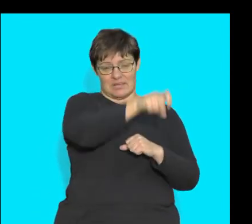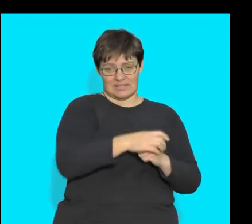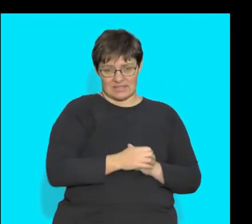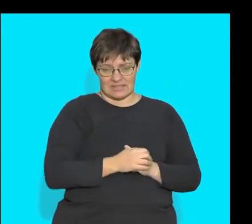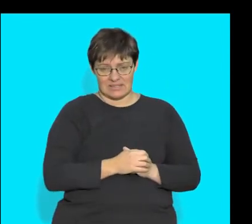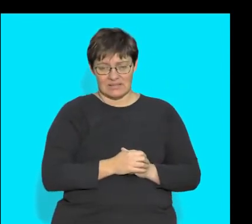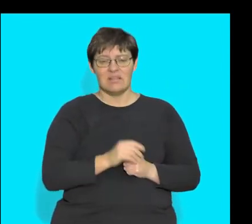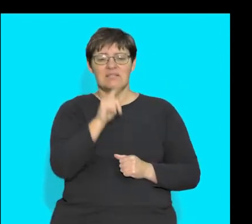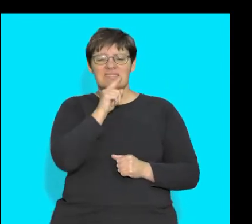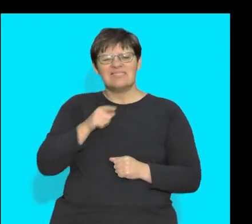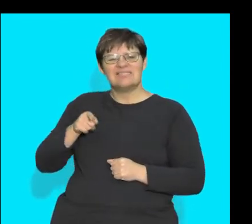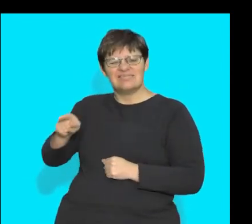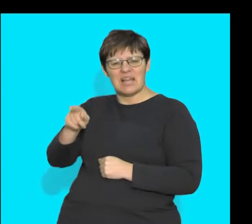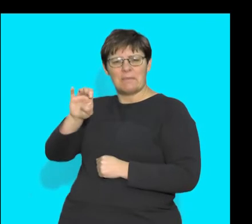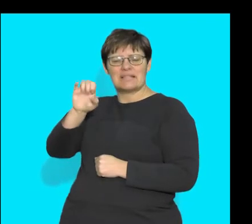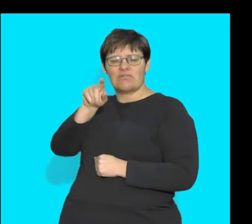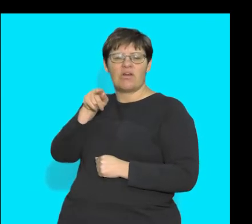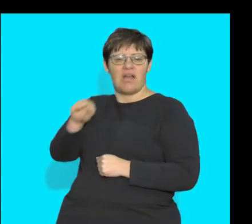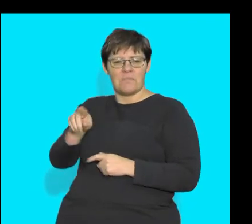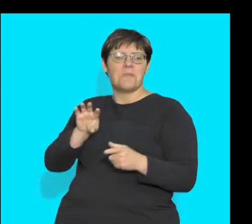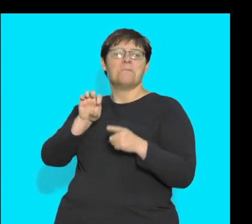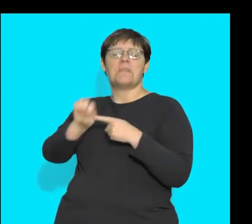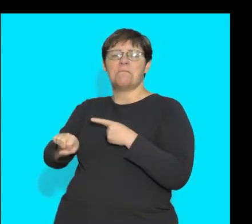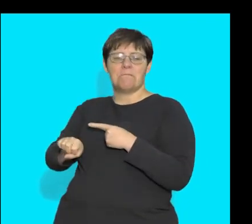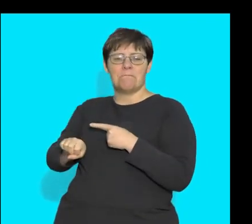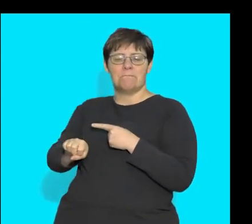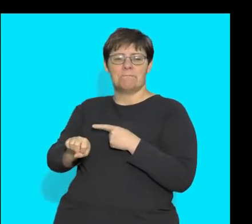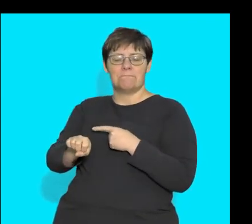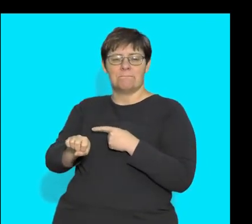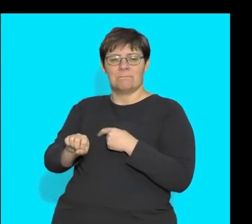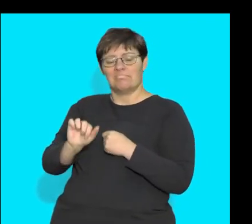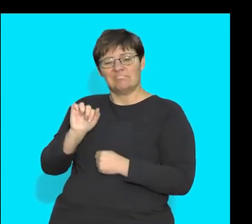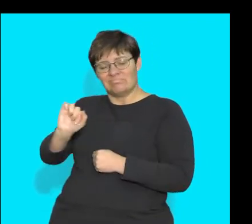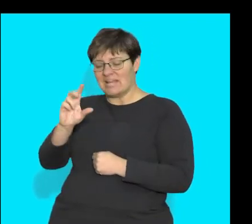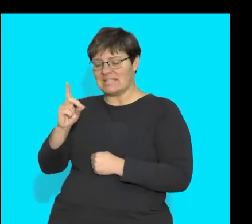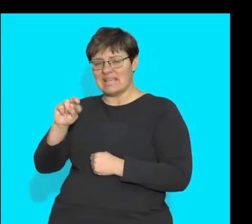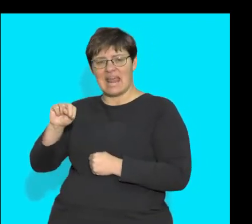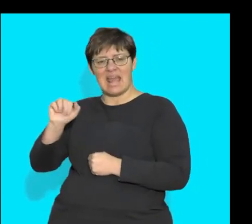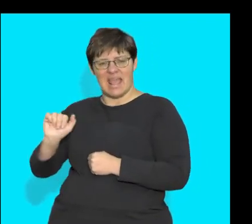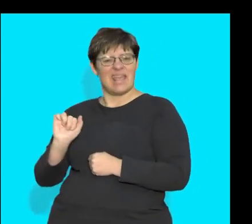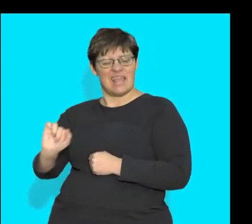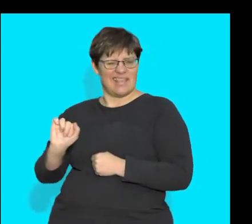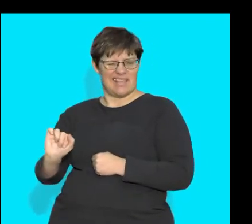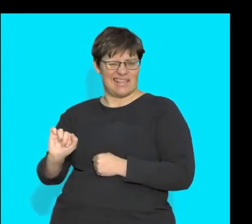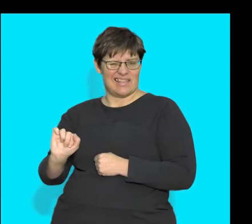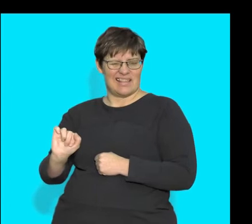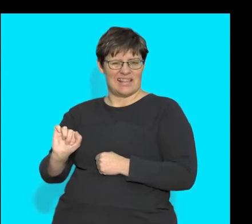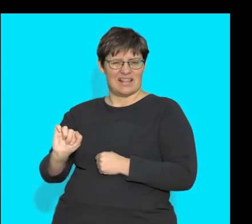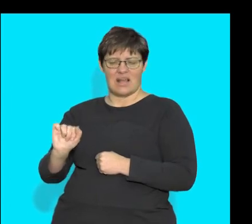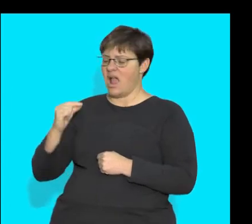looked at prokaryotic cells like bacteria, you will find that their DNA,